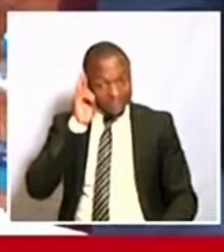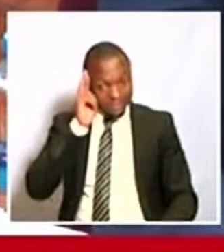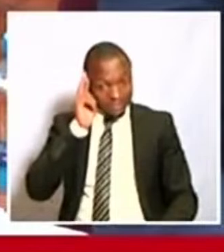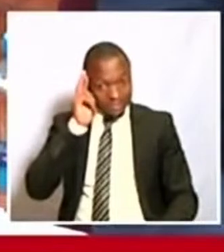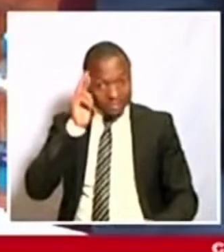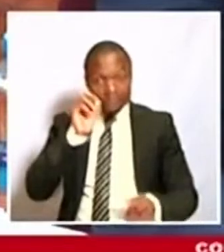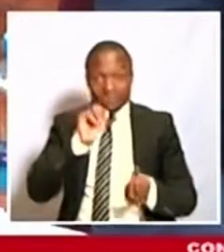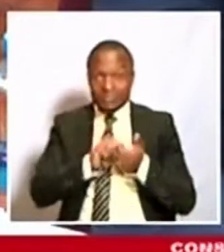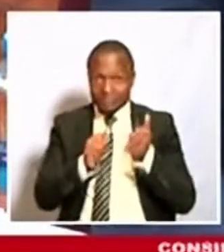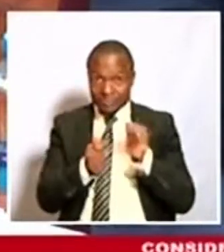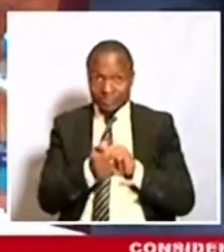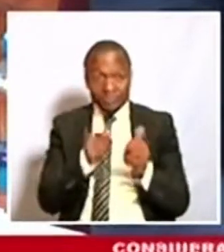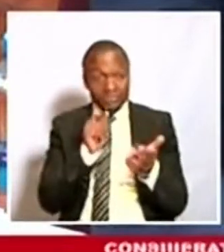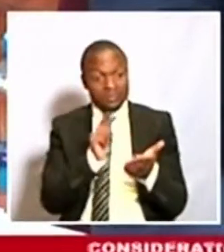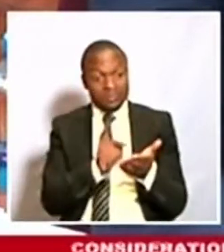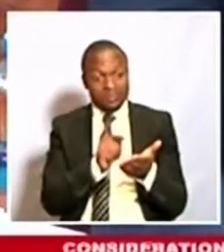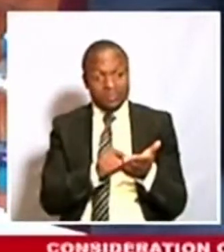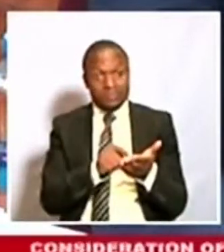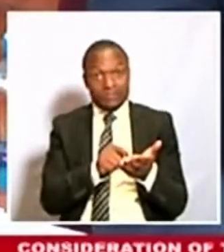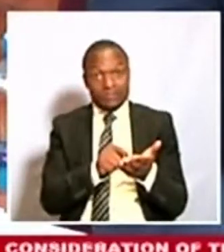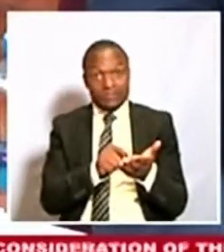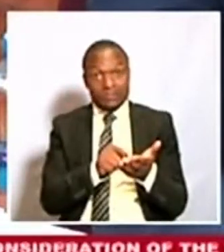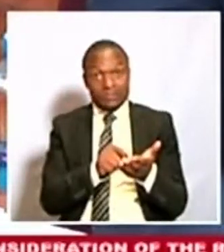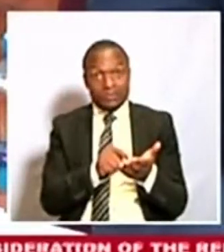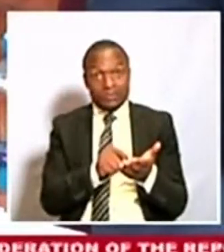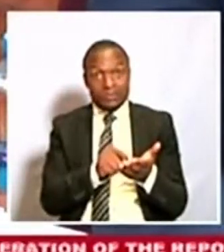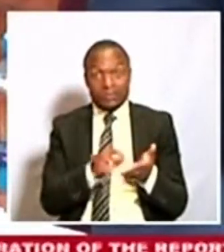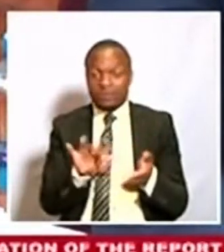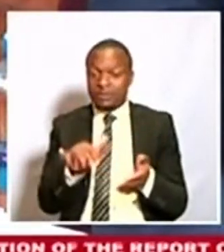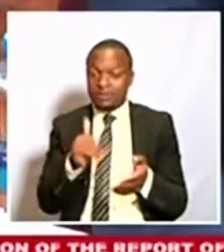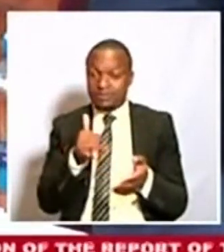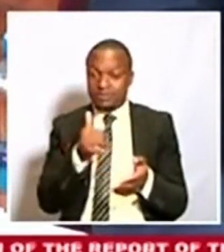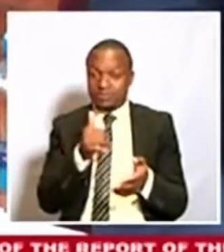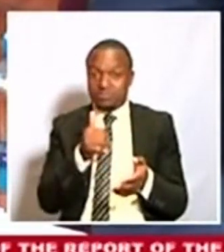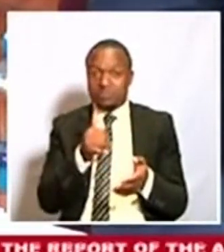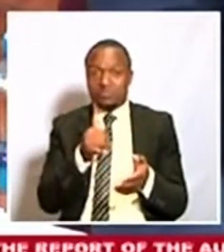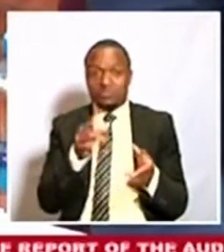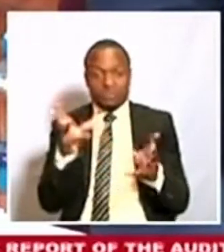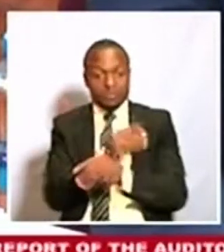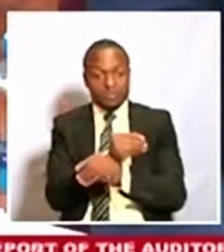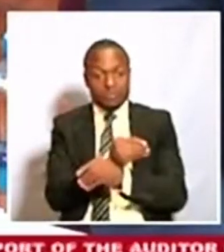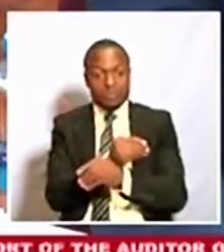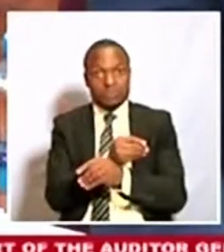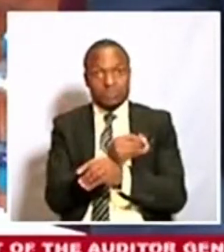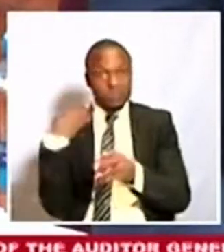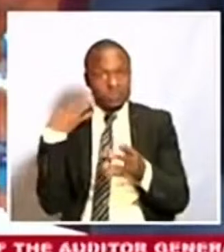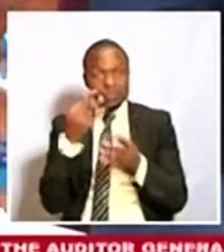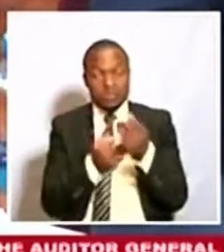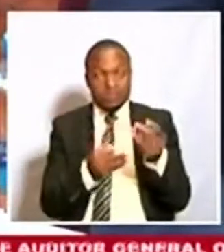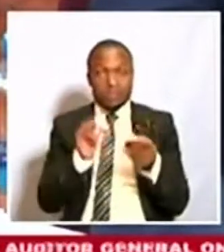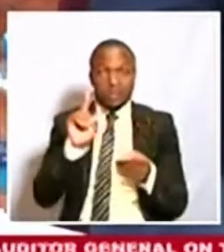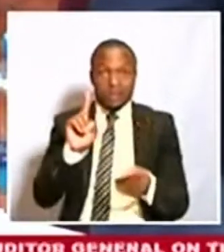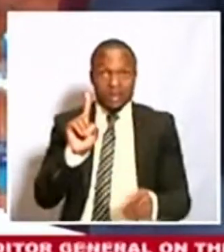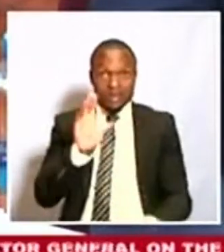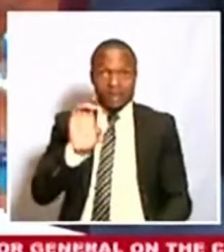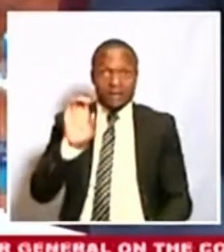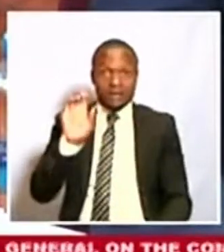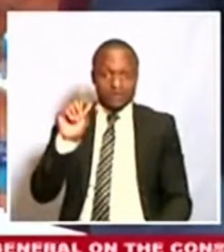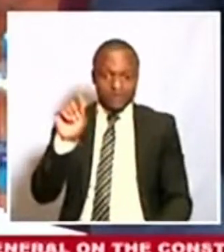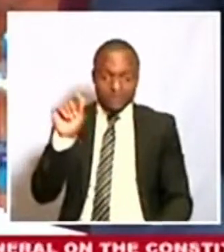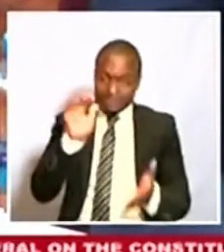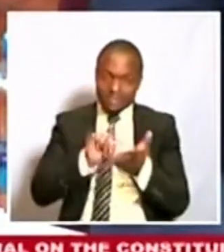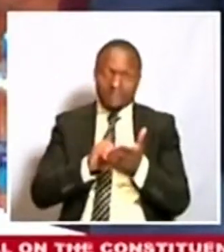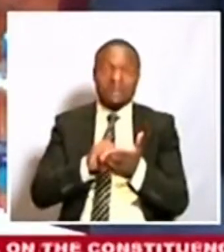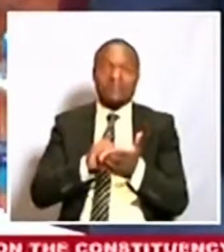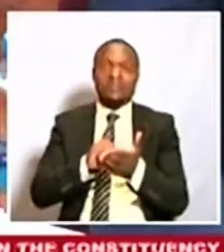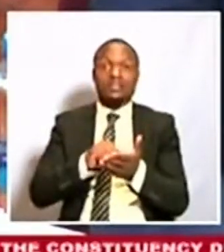query. Here we are cited of missing application forms amounting to 120,000 kwacha to